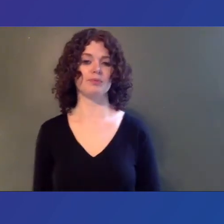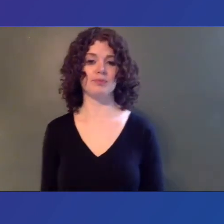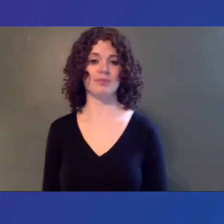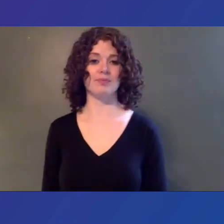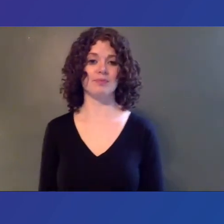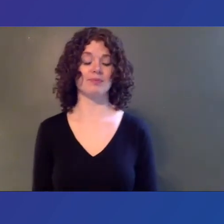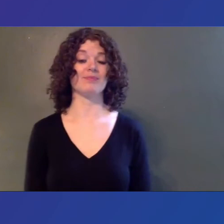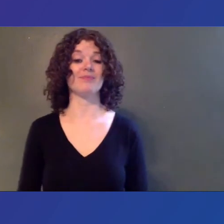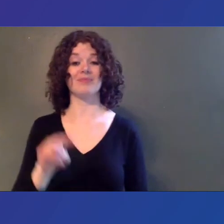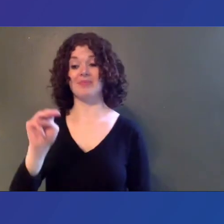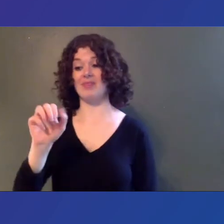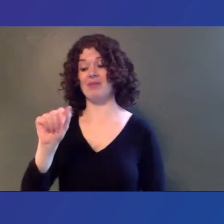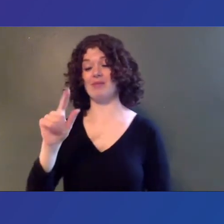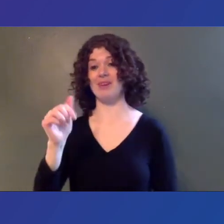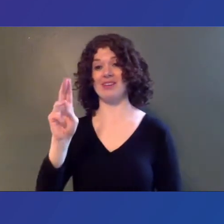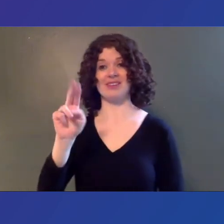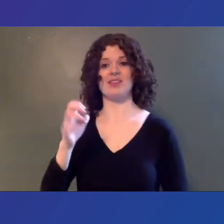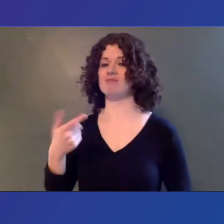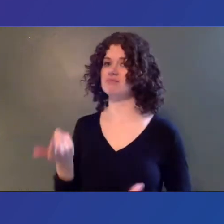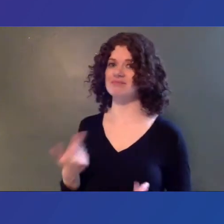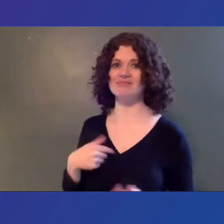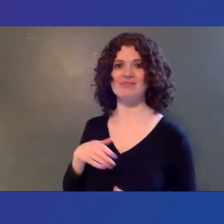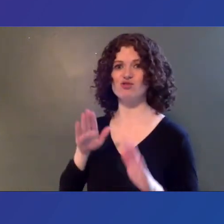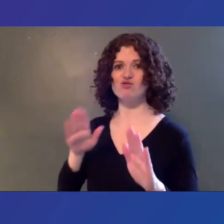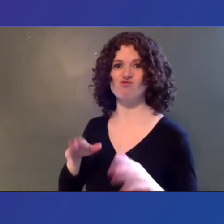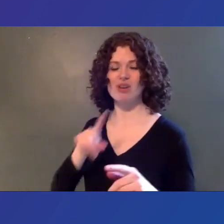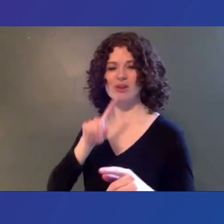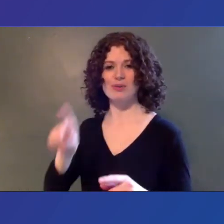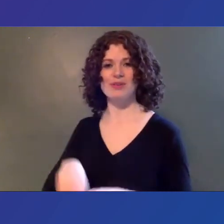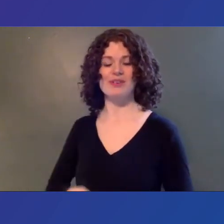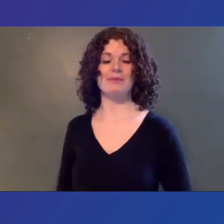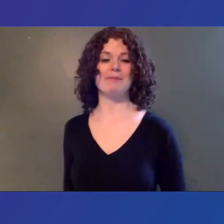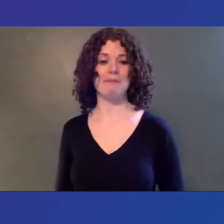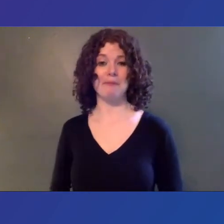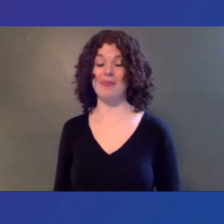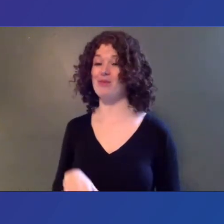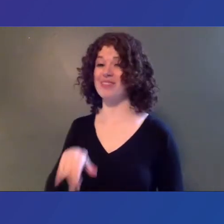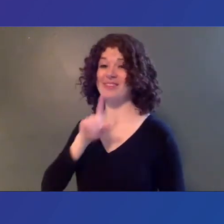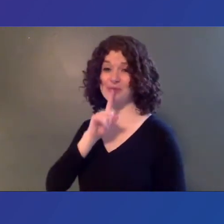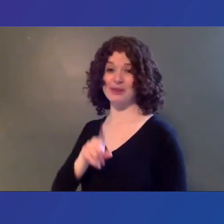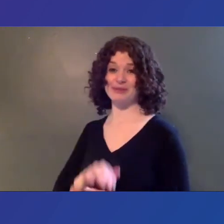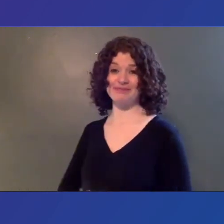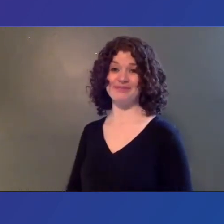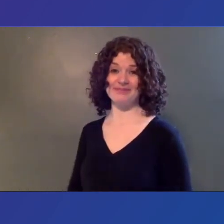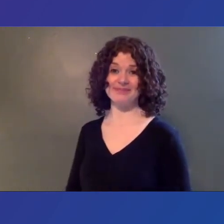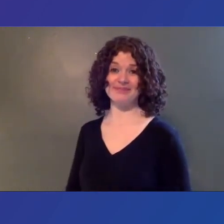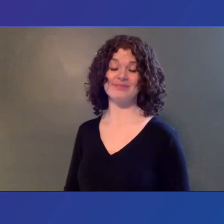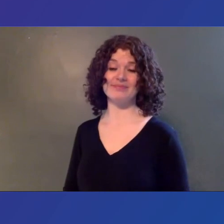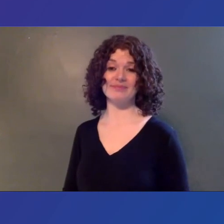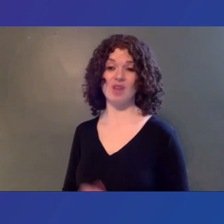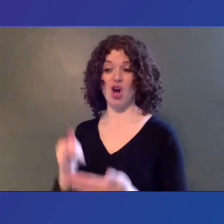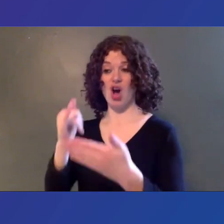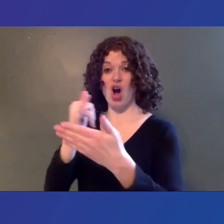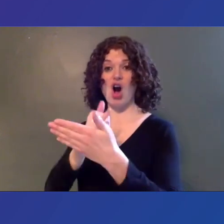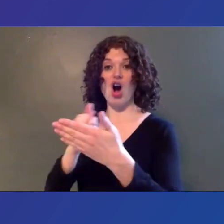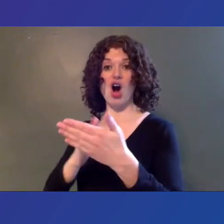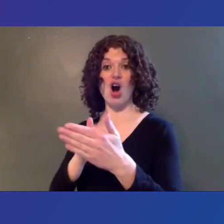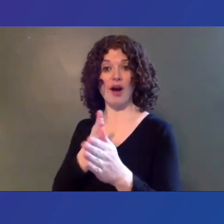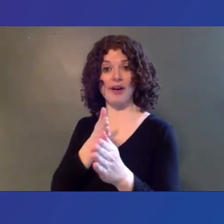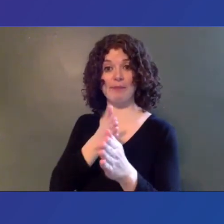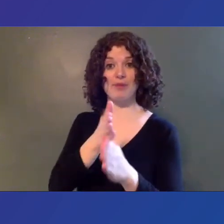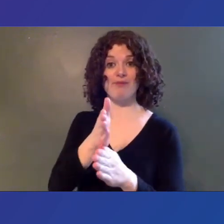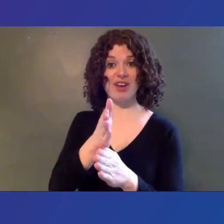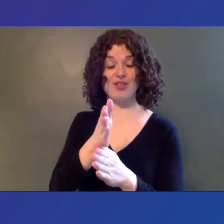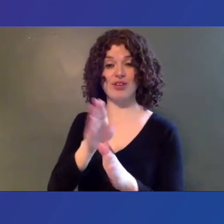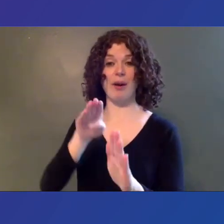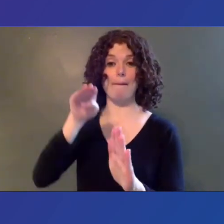Maxine here. That's a thesis question. Yeah. So that's a reality that the performing arts field did bottom out during the